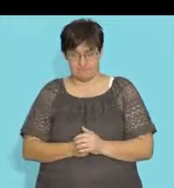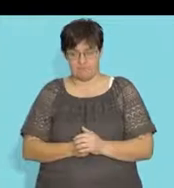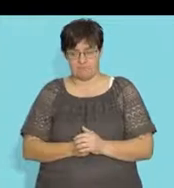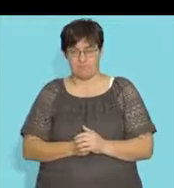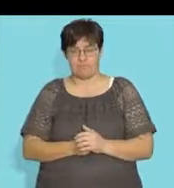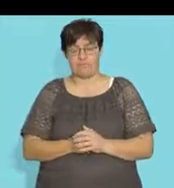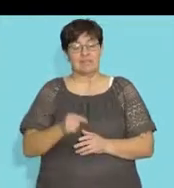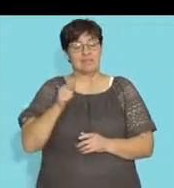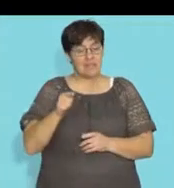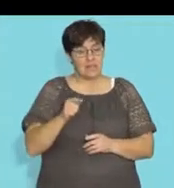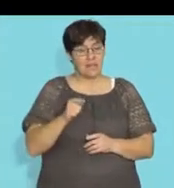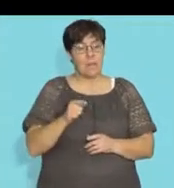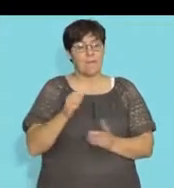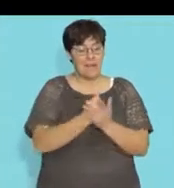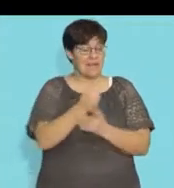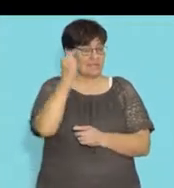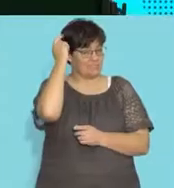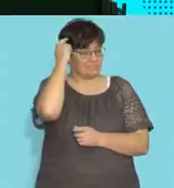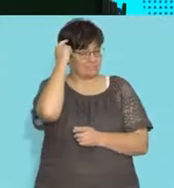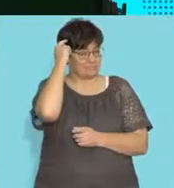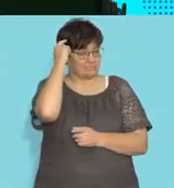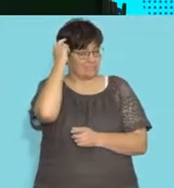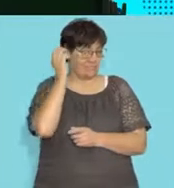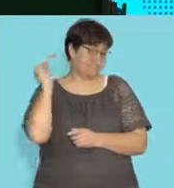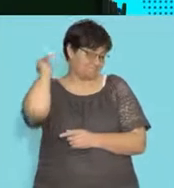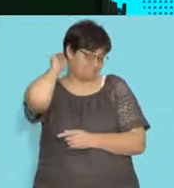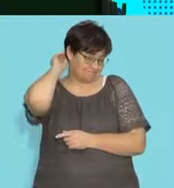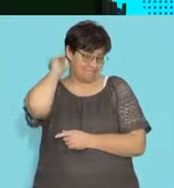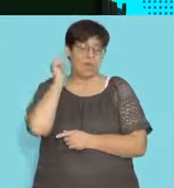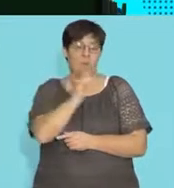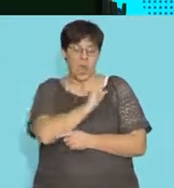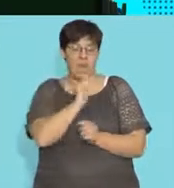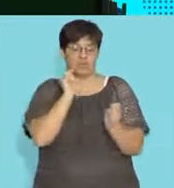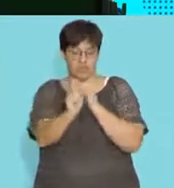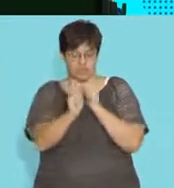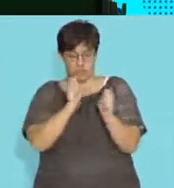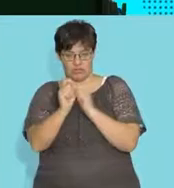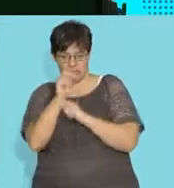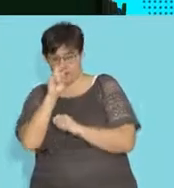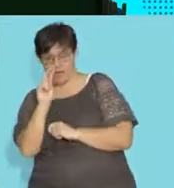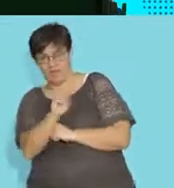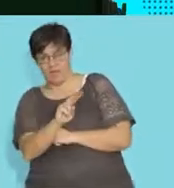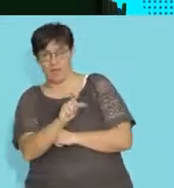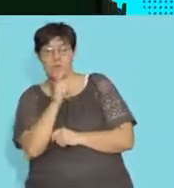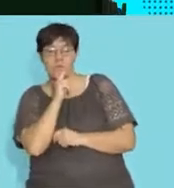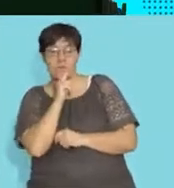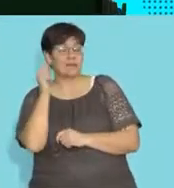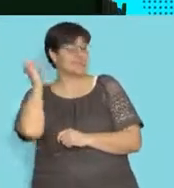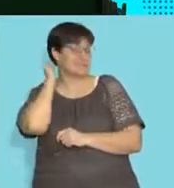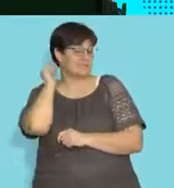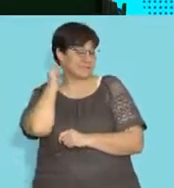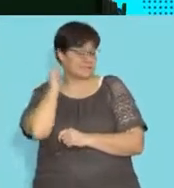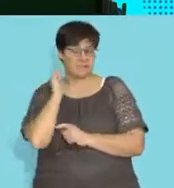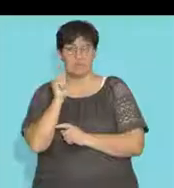solution. Now, this needs to be kept in mind as we're going to look at these changes all along. What you should just keep in